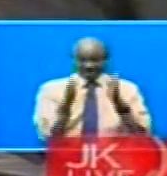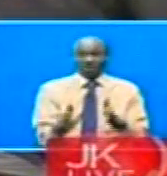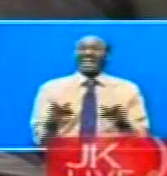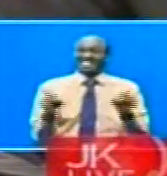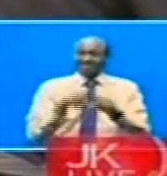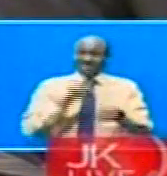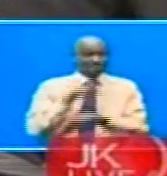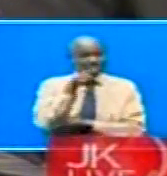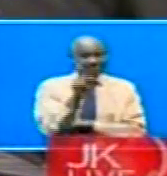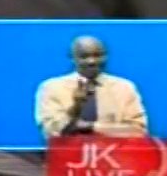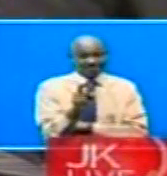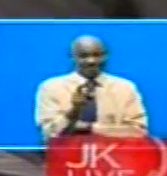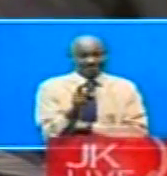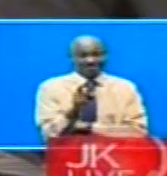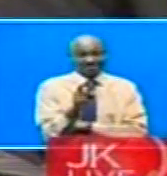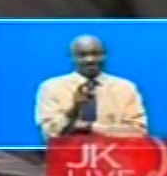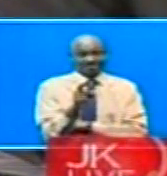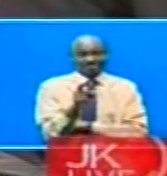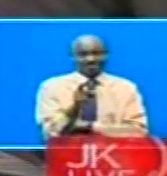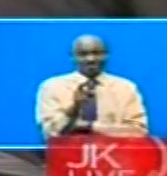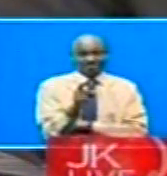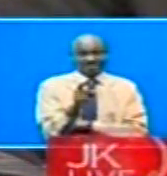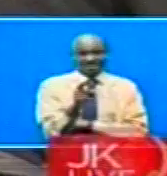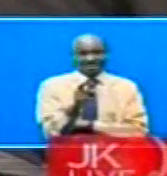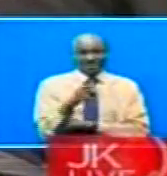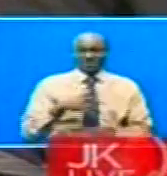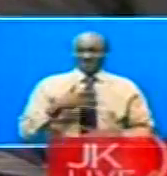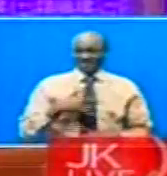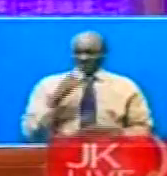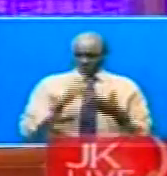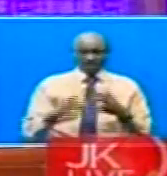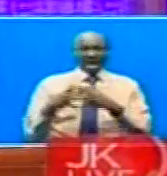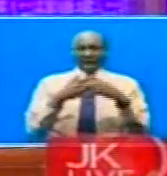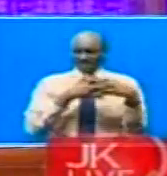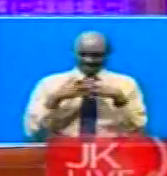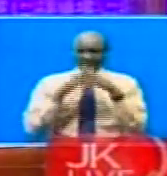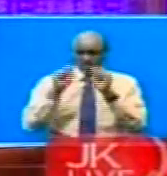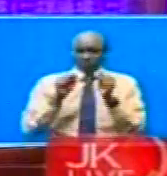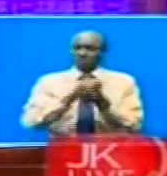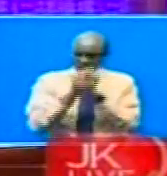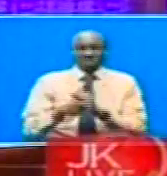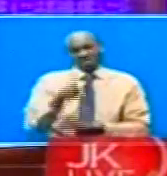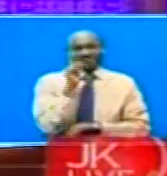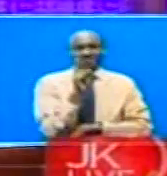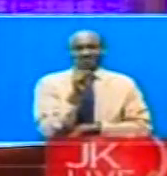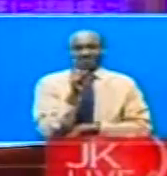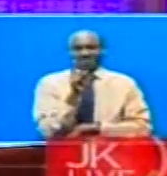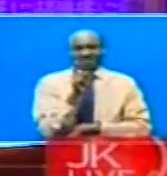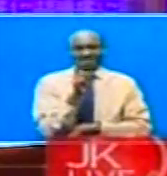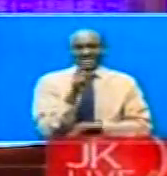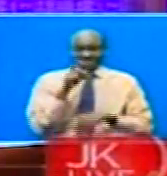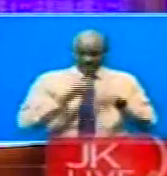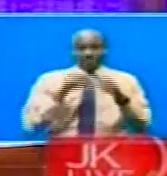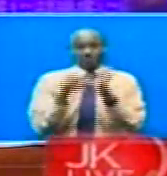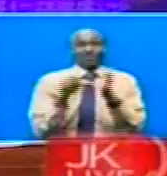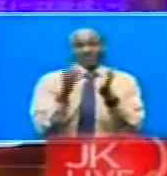same time, you know, the feeling that America can change itself in the middle of